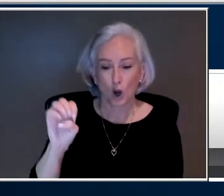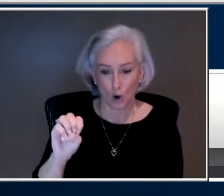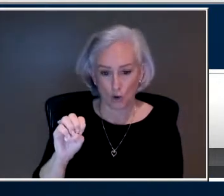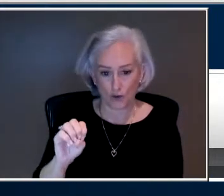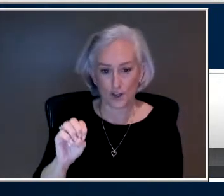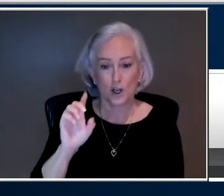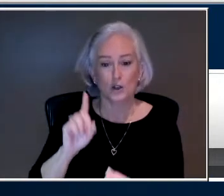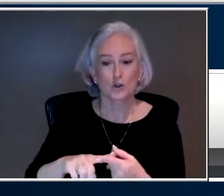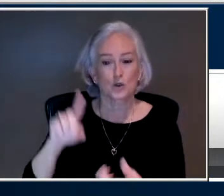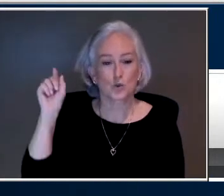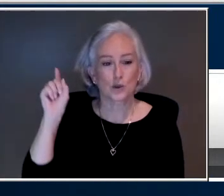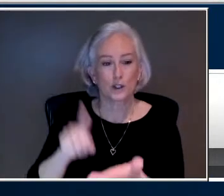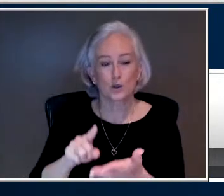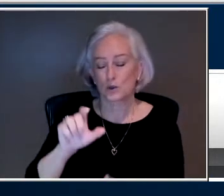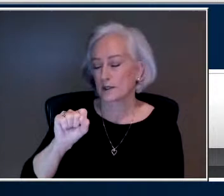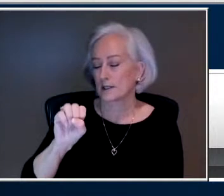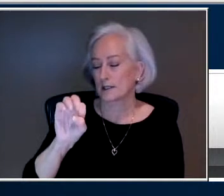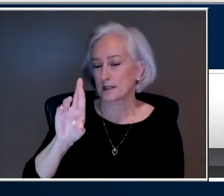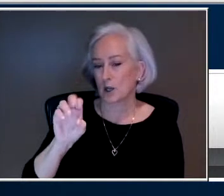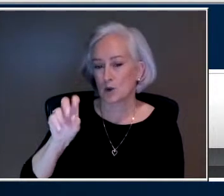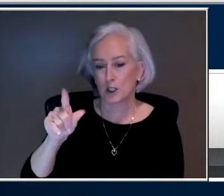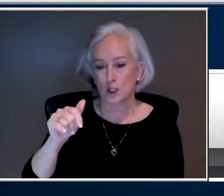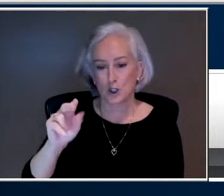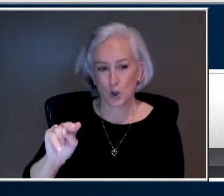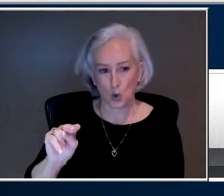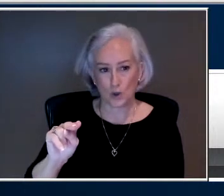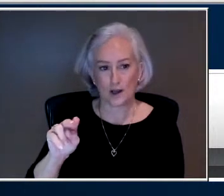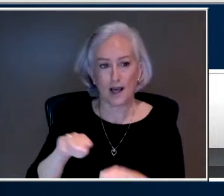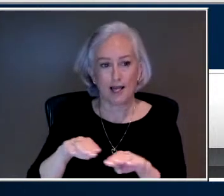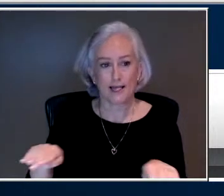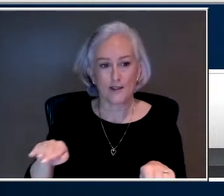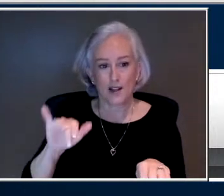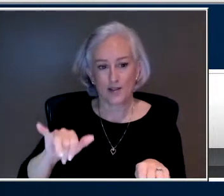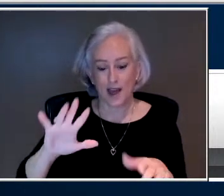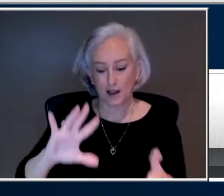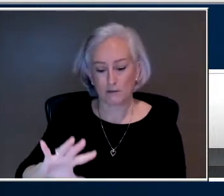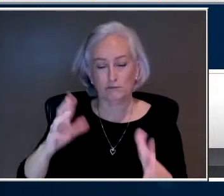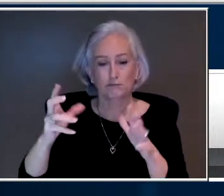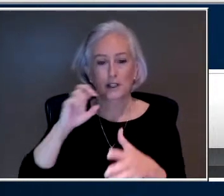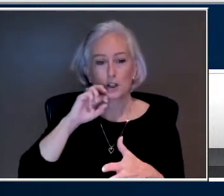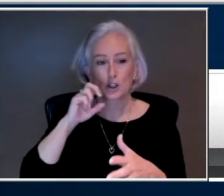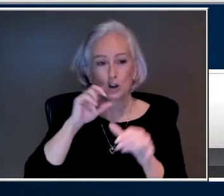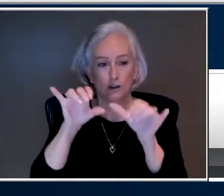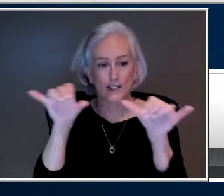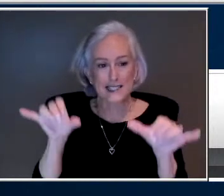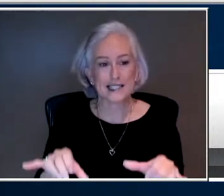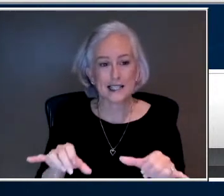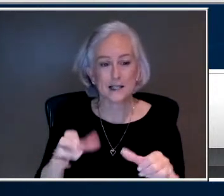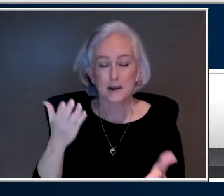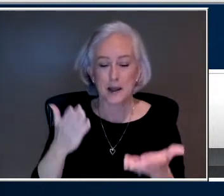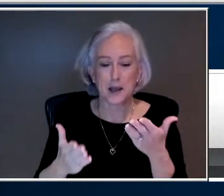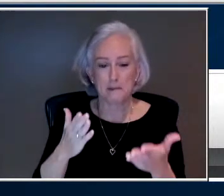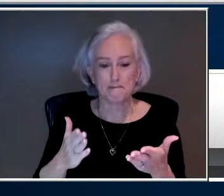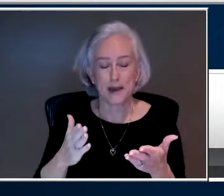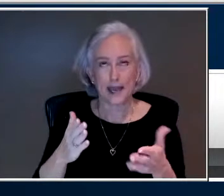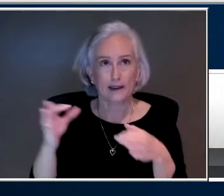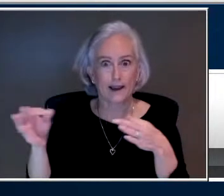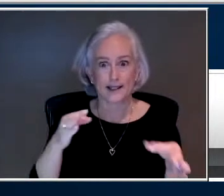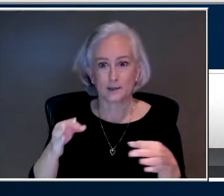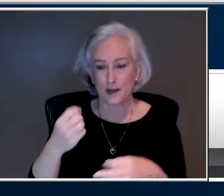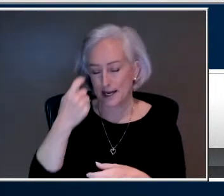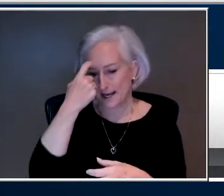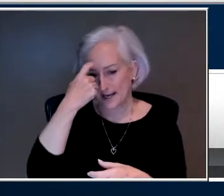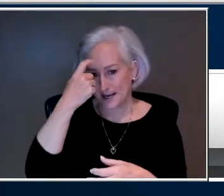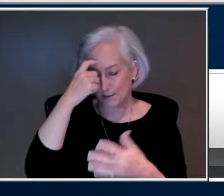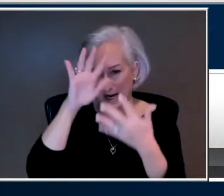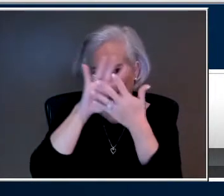reduced serotonin levels. Low serotonin can disrupt the nervous system, and I guess might explain brain fog, as we used to talk about when it came to long